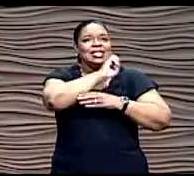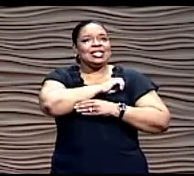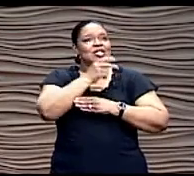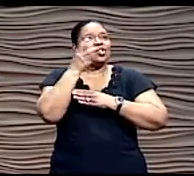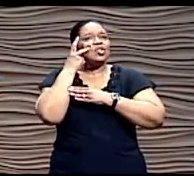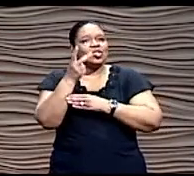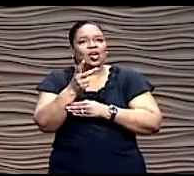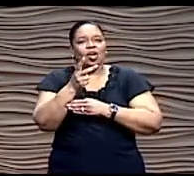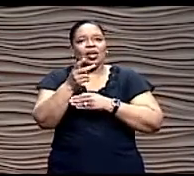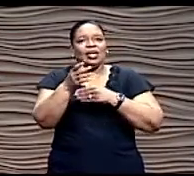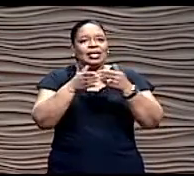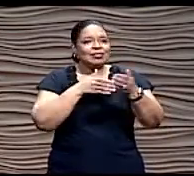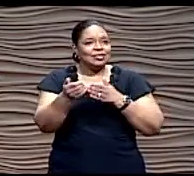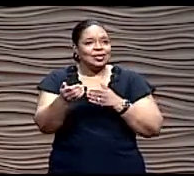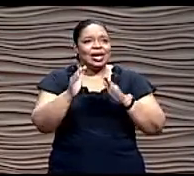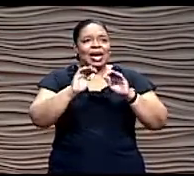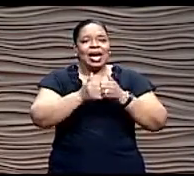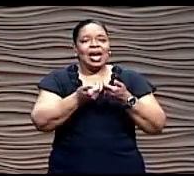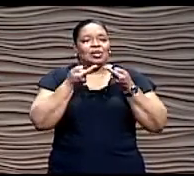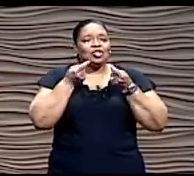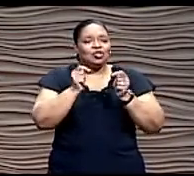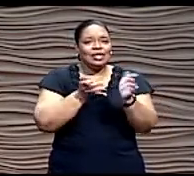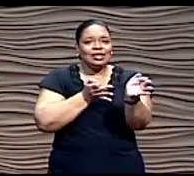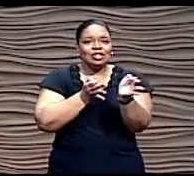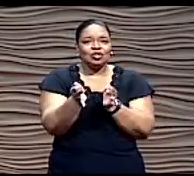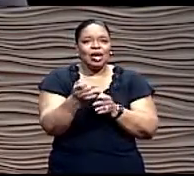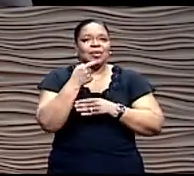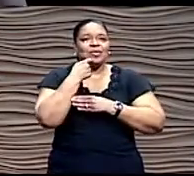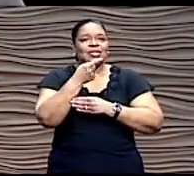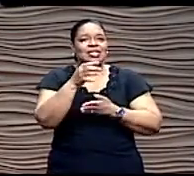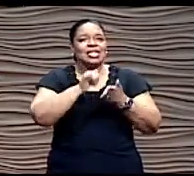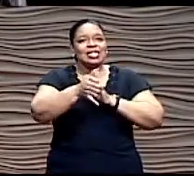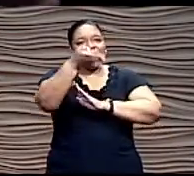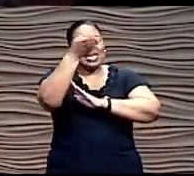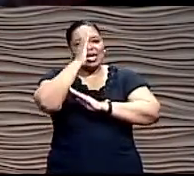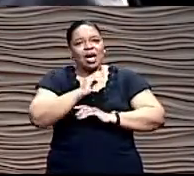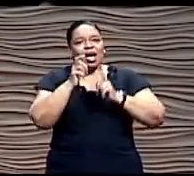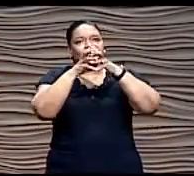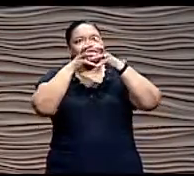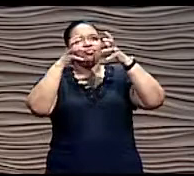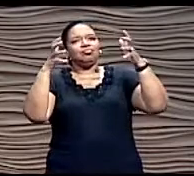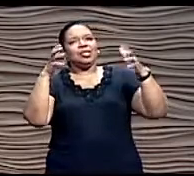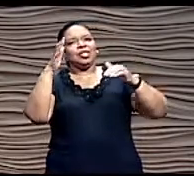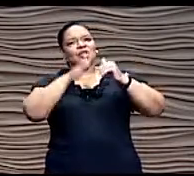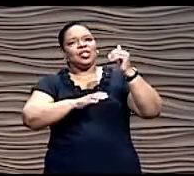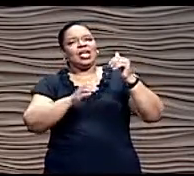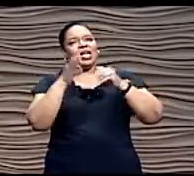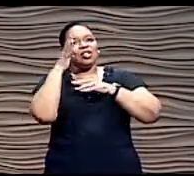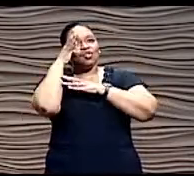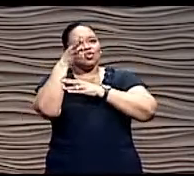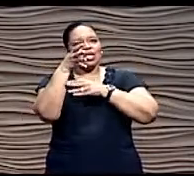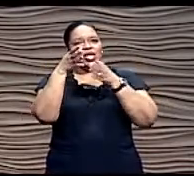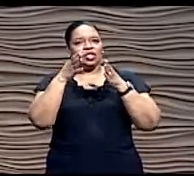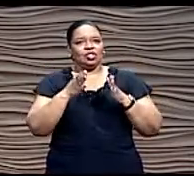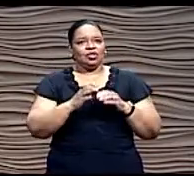however he tried to describe it, he was saying that God is bigger than creation.